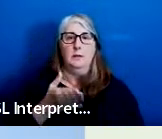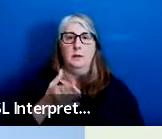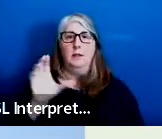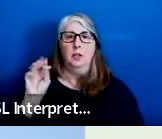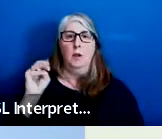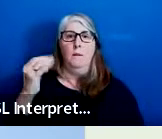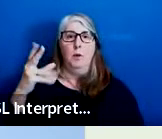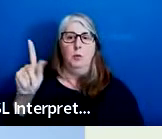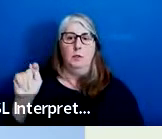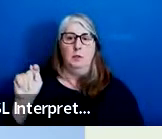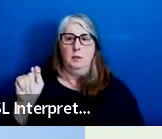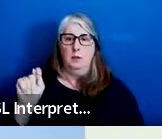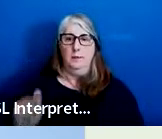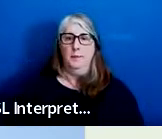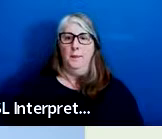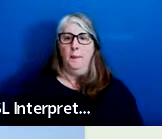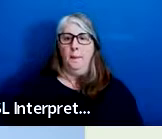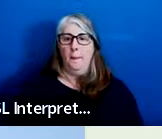mypgc.us/compost.